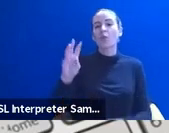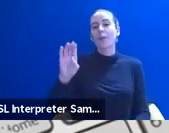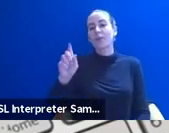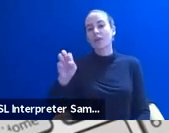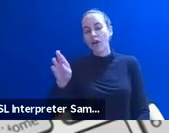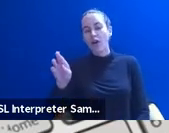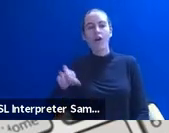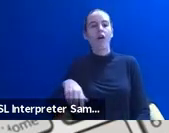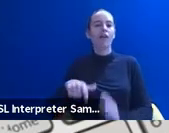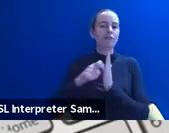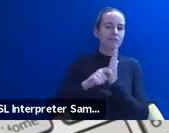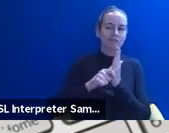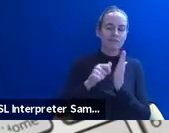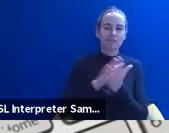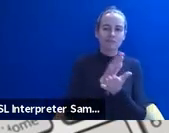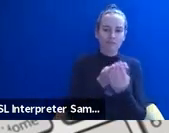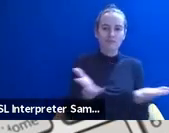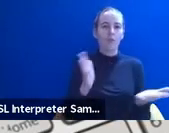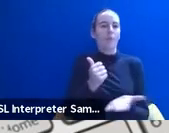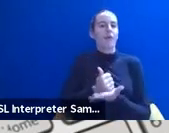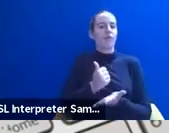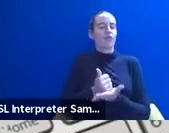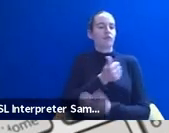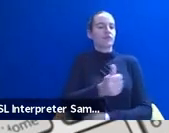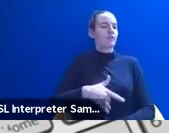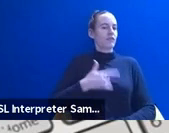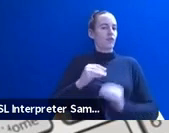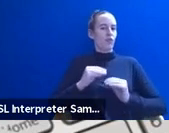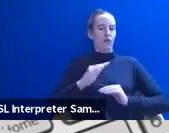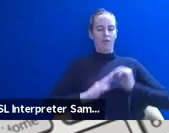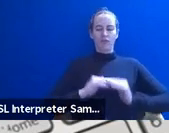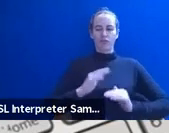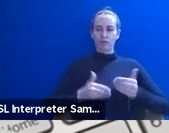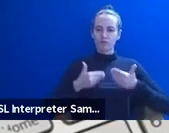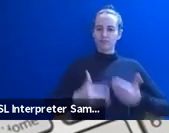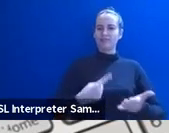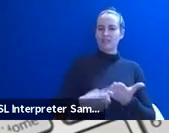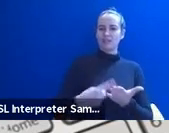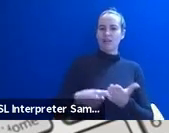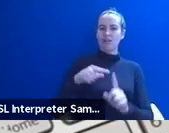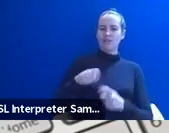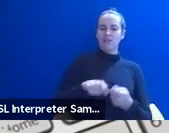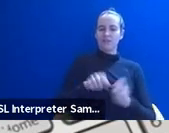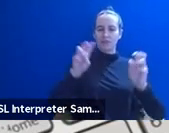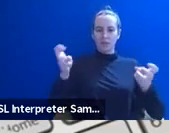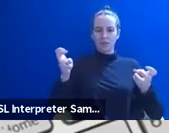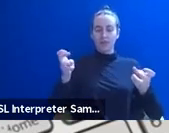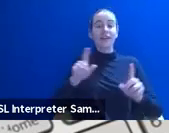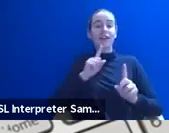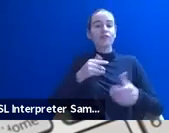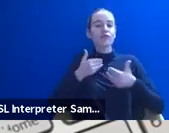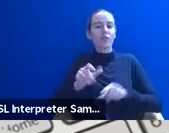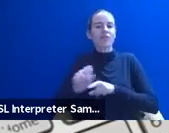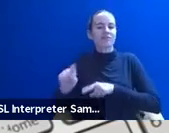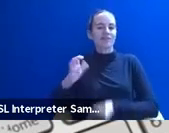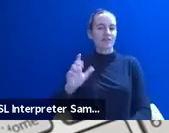would be helpful for you to feel more comfortable with talking about this topic? Please type your answers into the